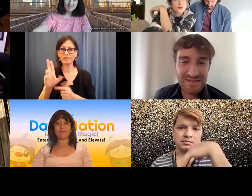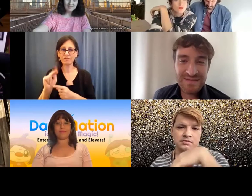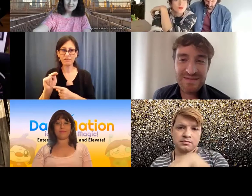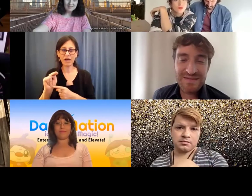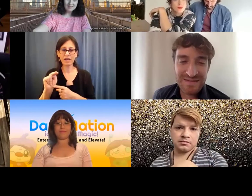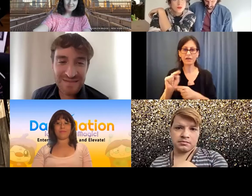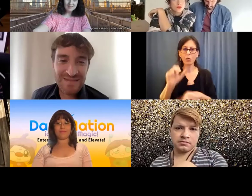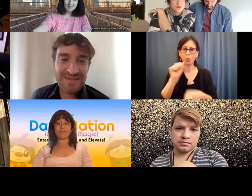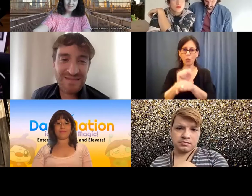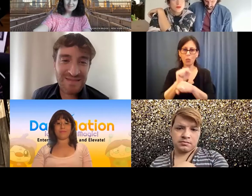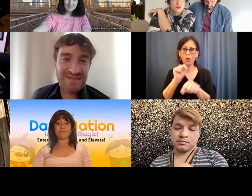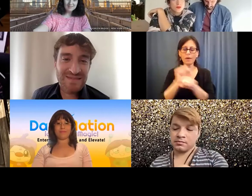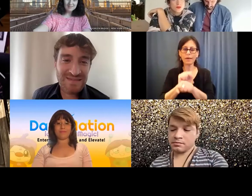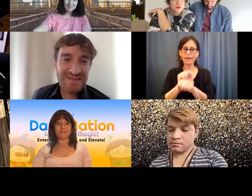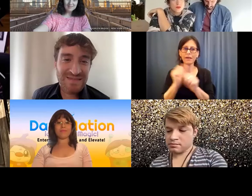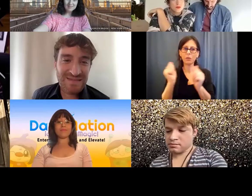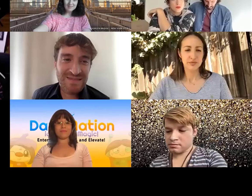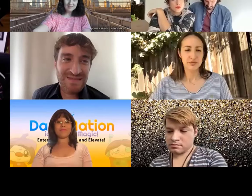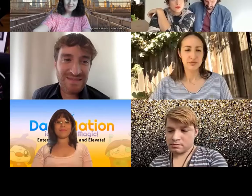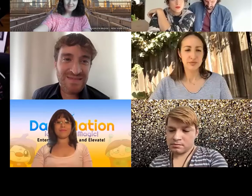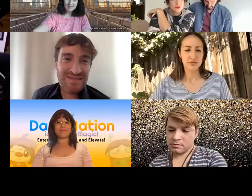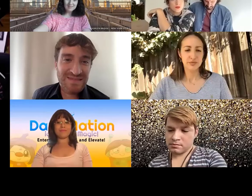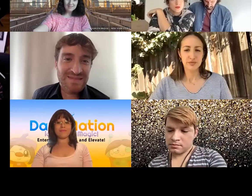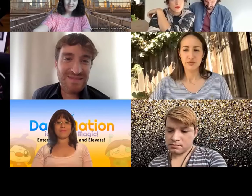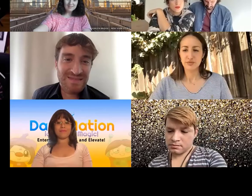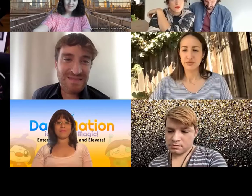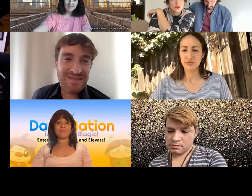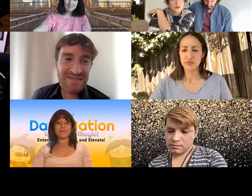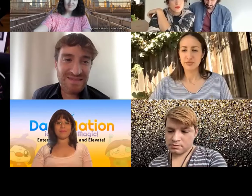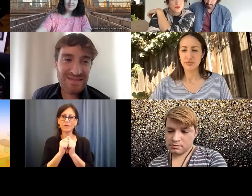fun working with